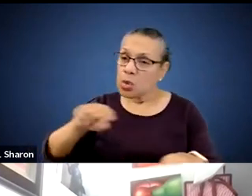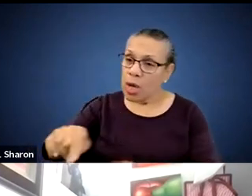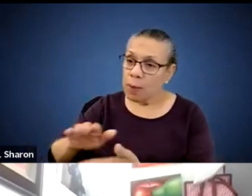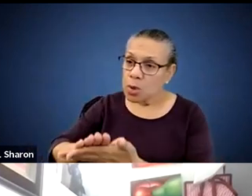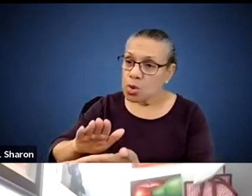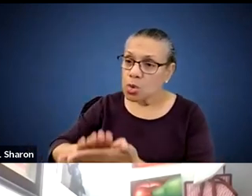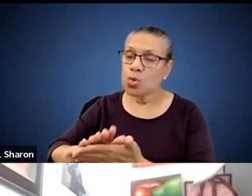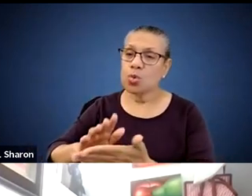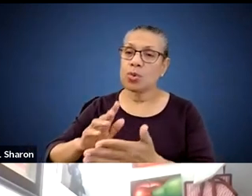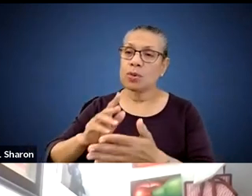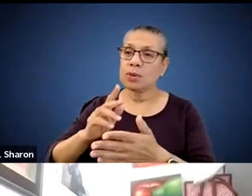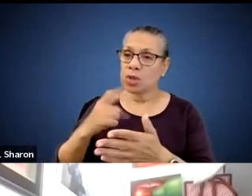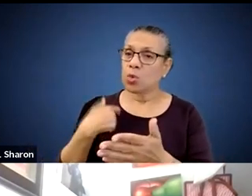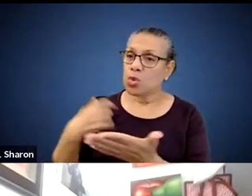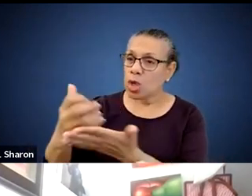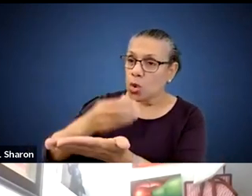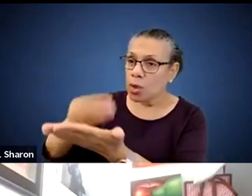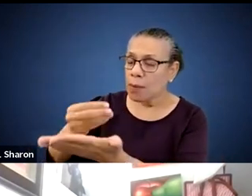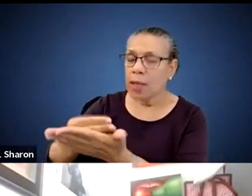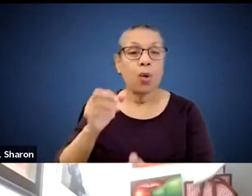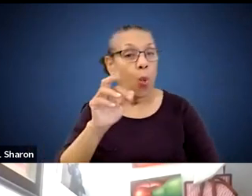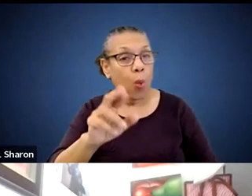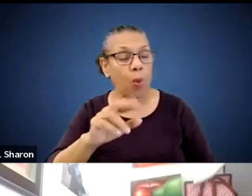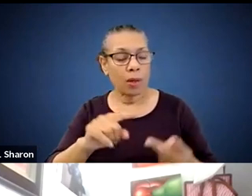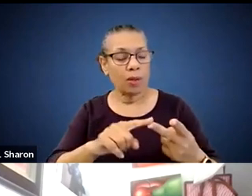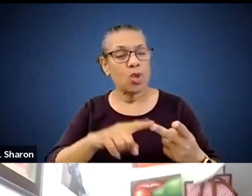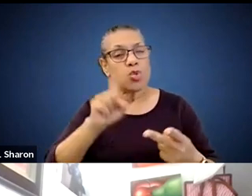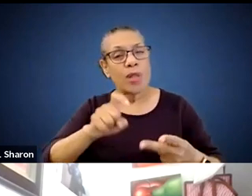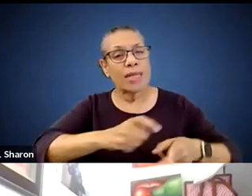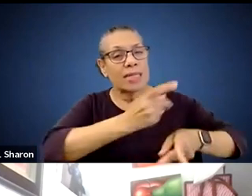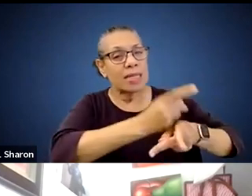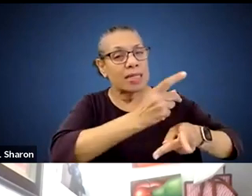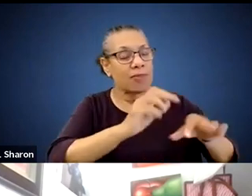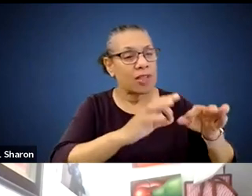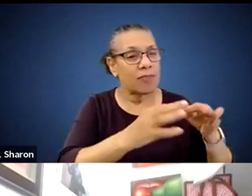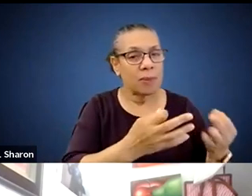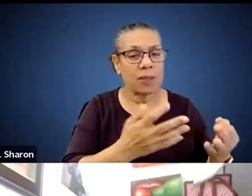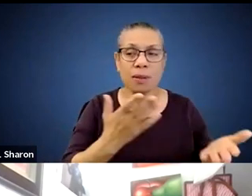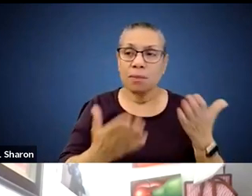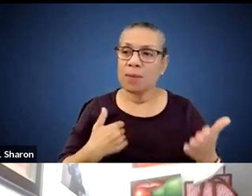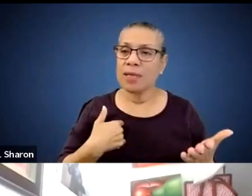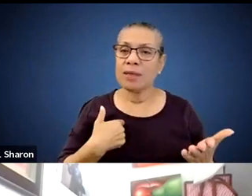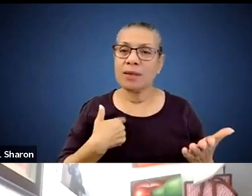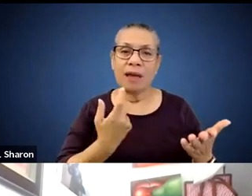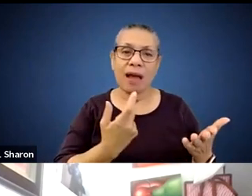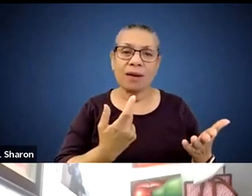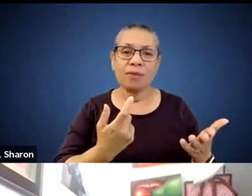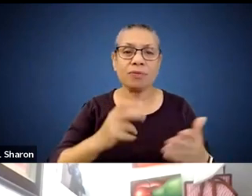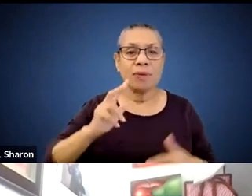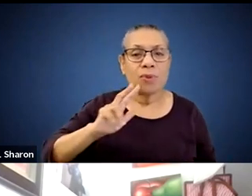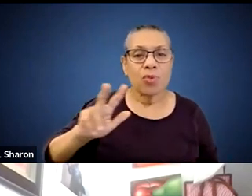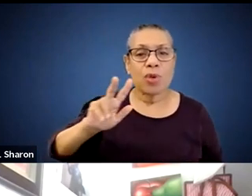caretaking and then we are helping families tap into our threes and force programming or yeah